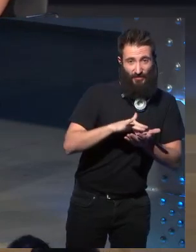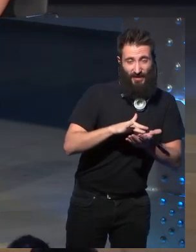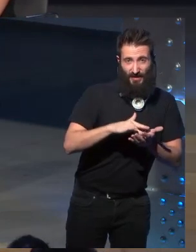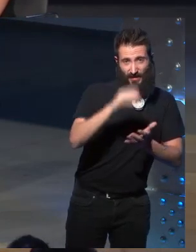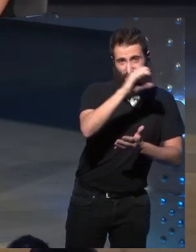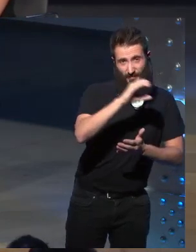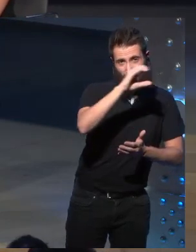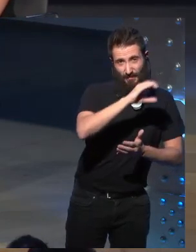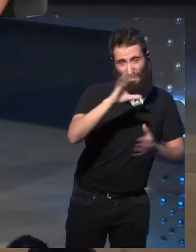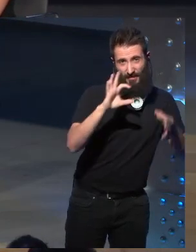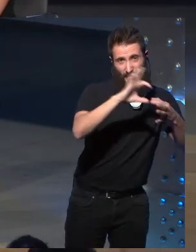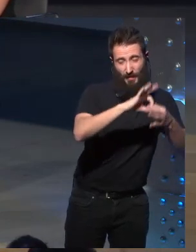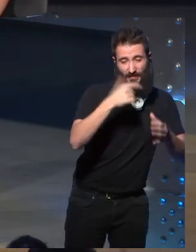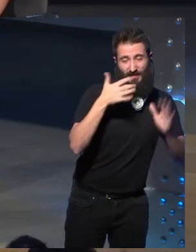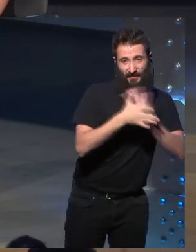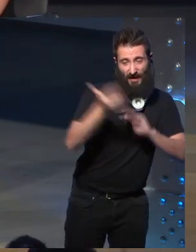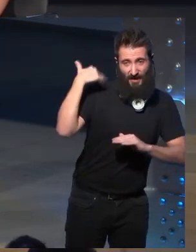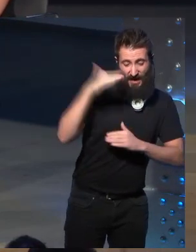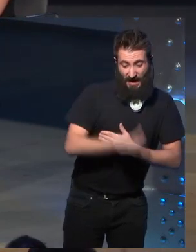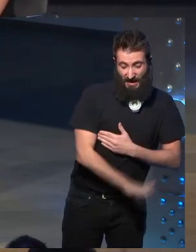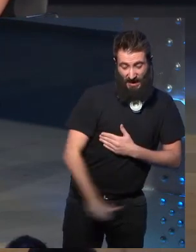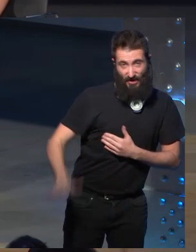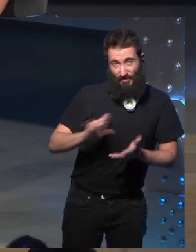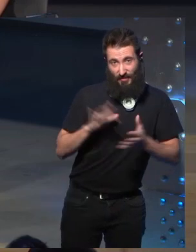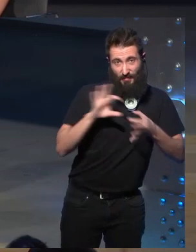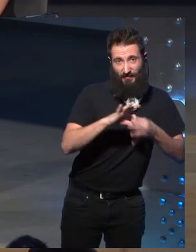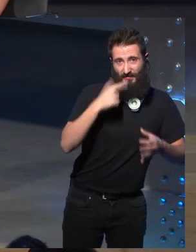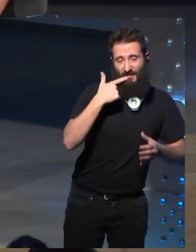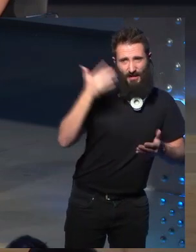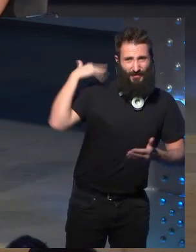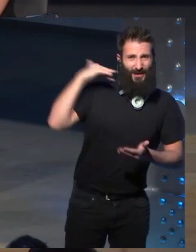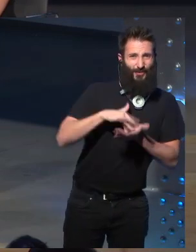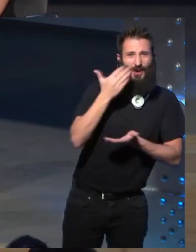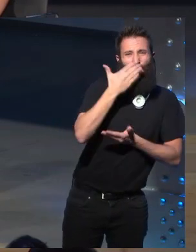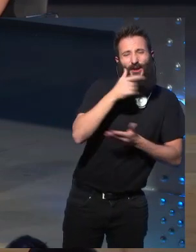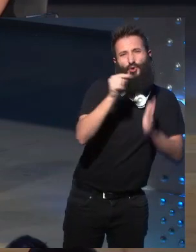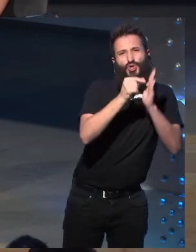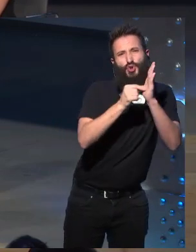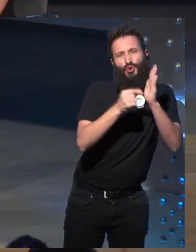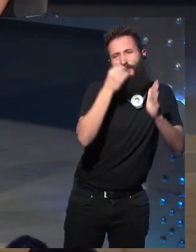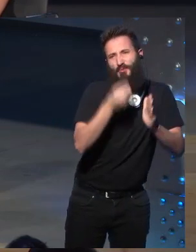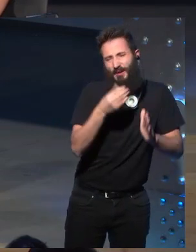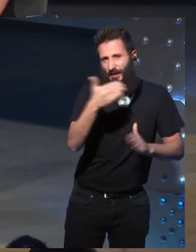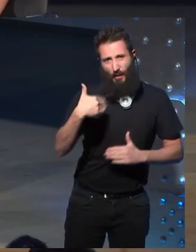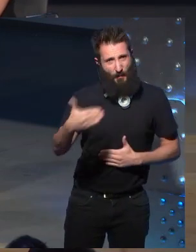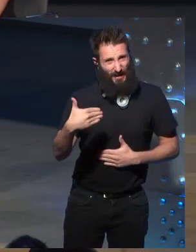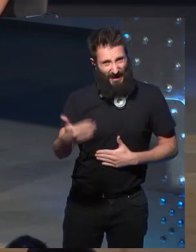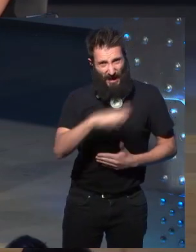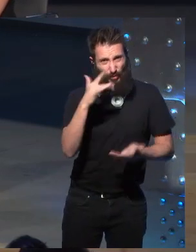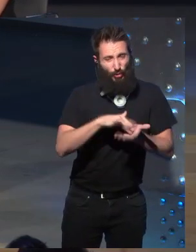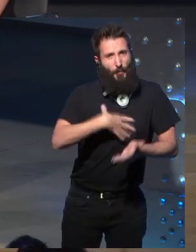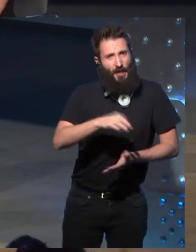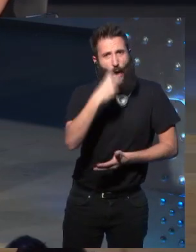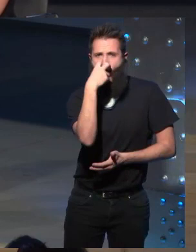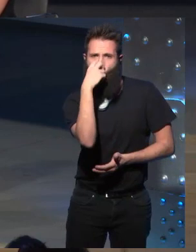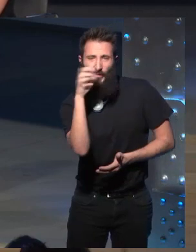care how good you were at school. It's not because you were good or bad at school that you can't be curious. And it's this